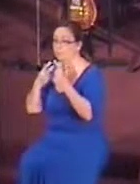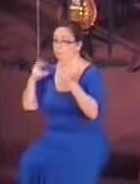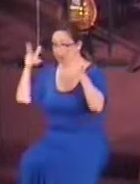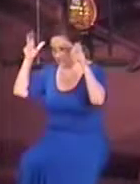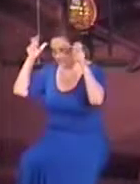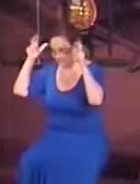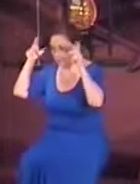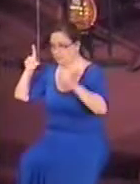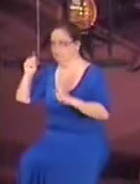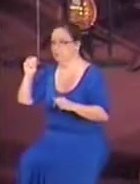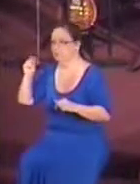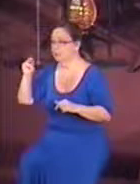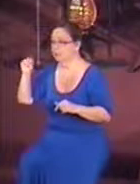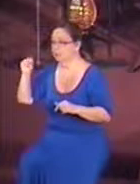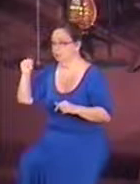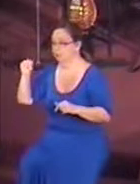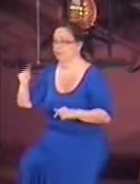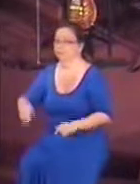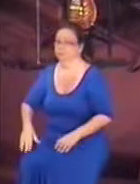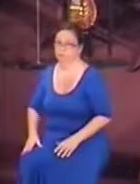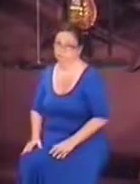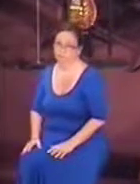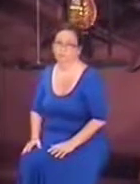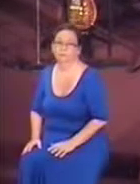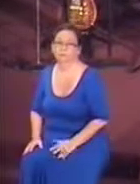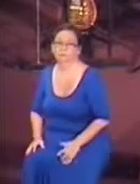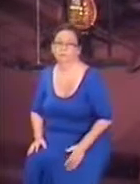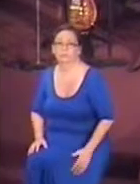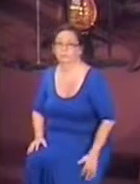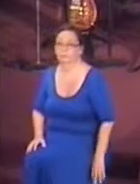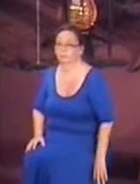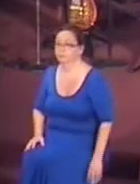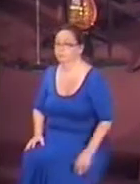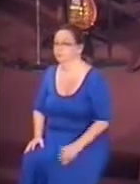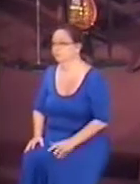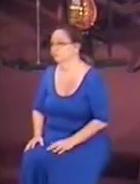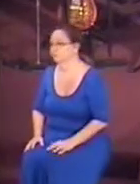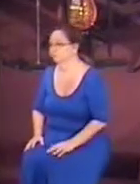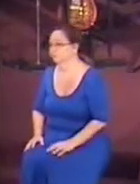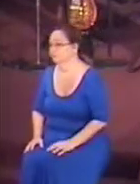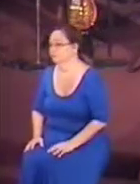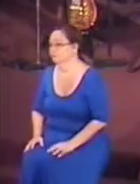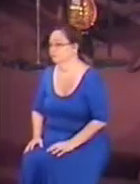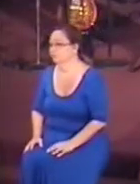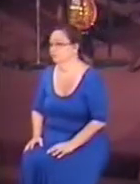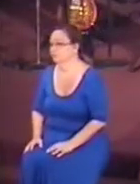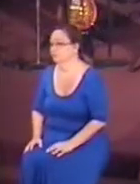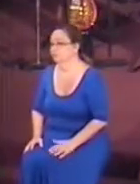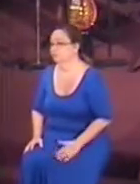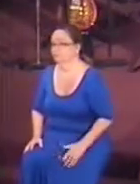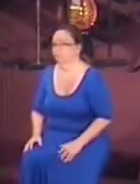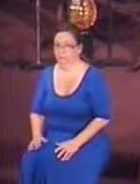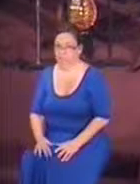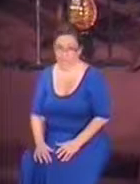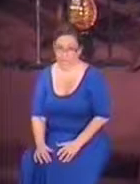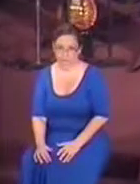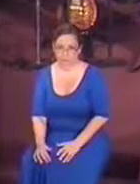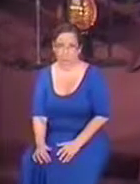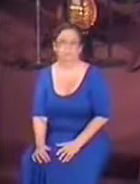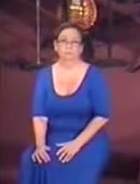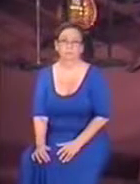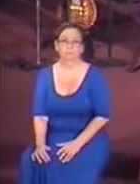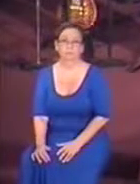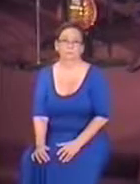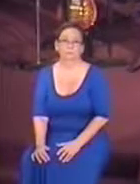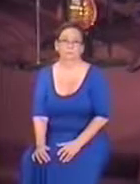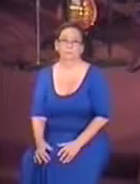are ineffective. He goes on to write this. But there is a sort of attack on the emotions which can and still